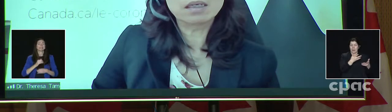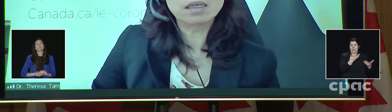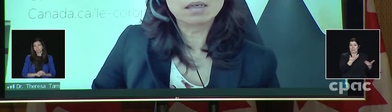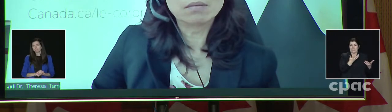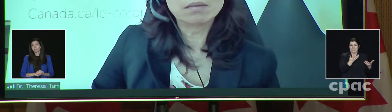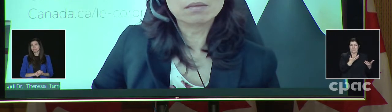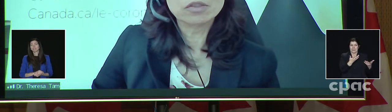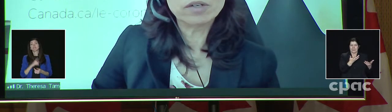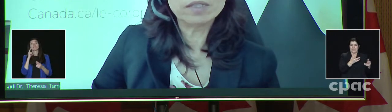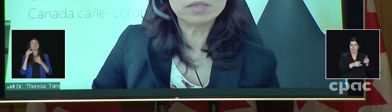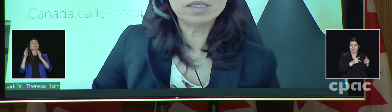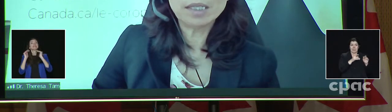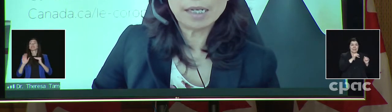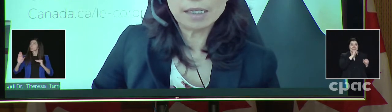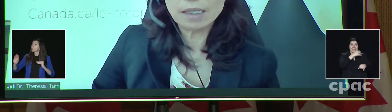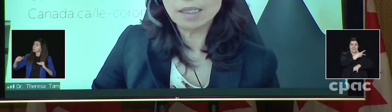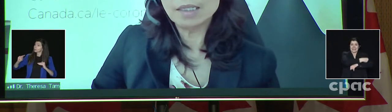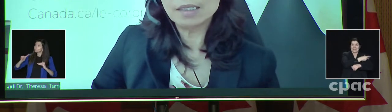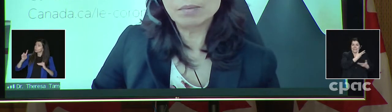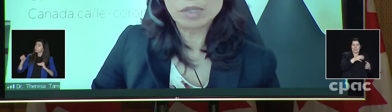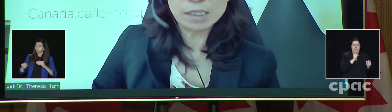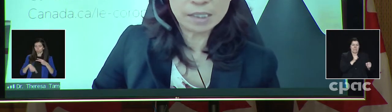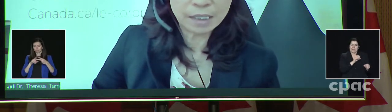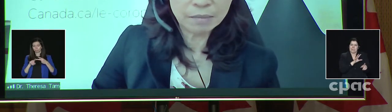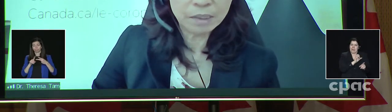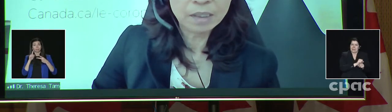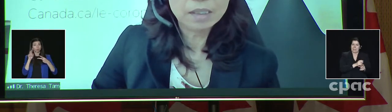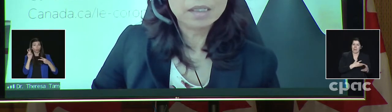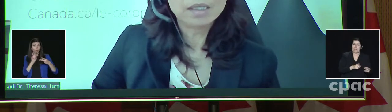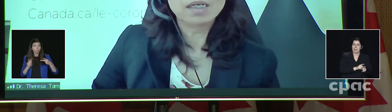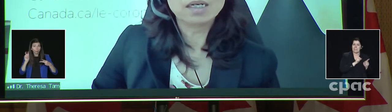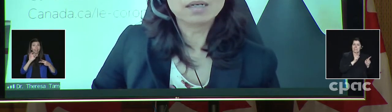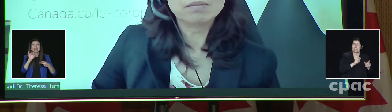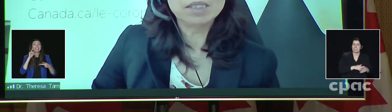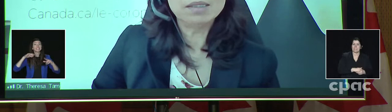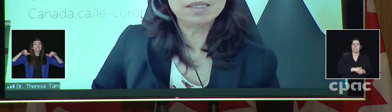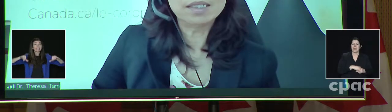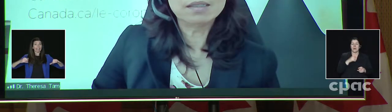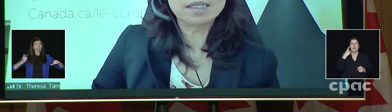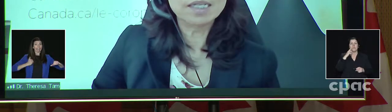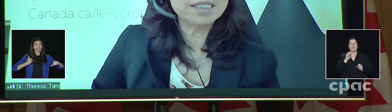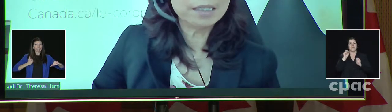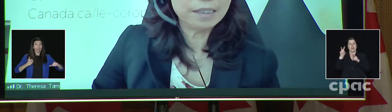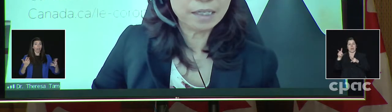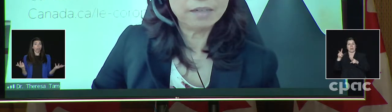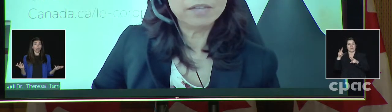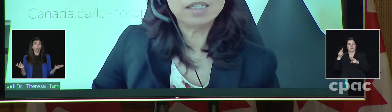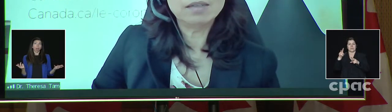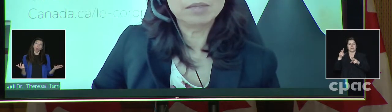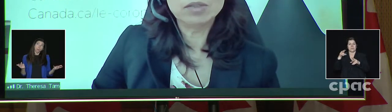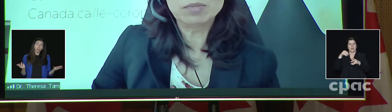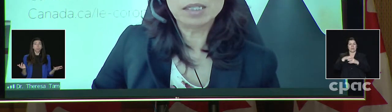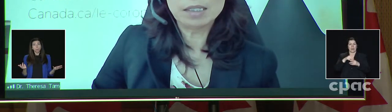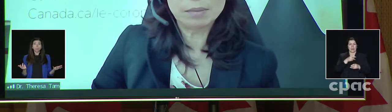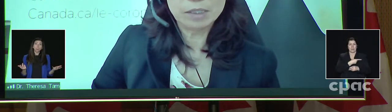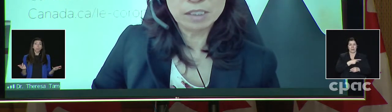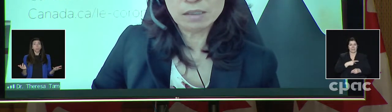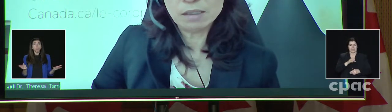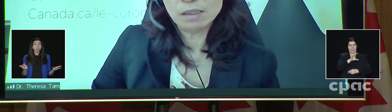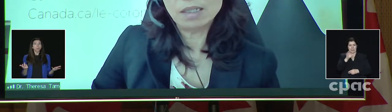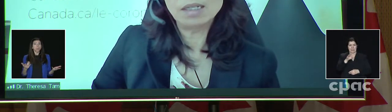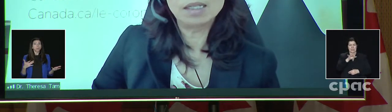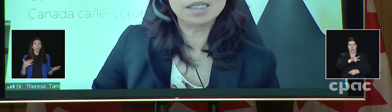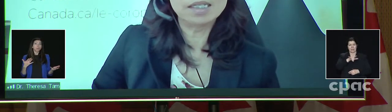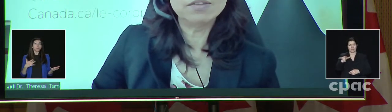that traveling within Canada at this point in time means that you're likely to have a much better